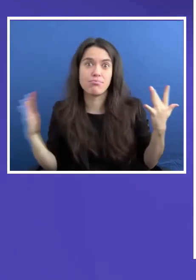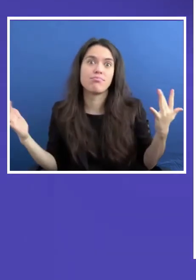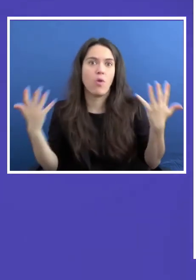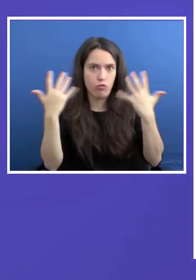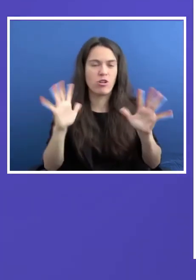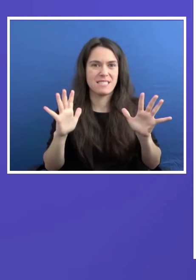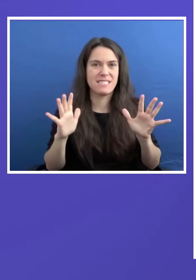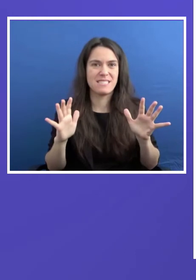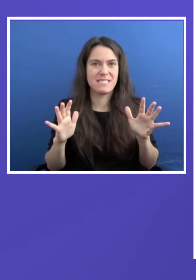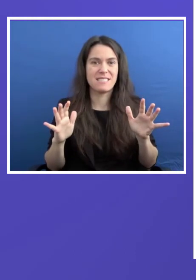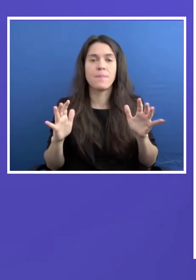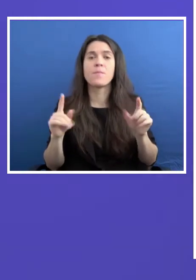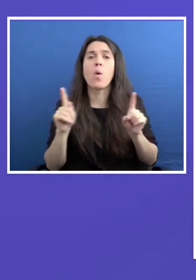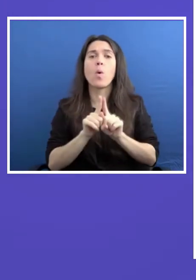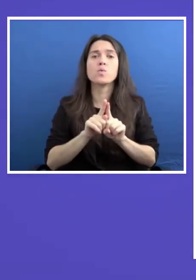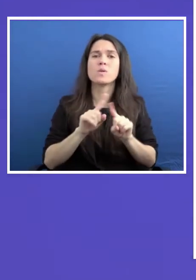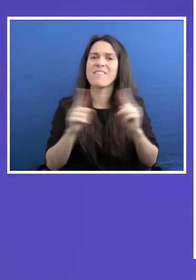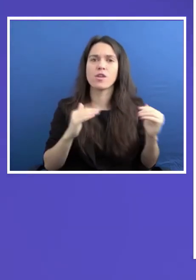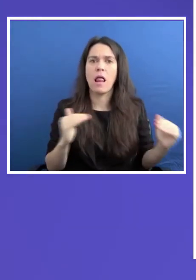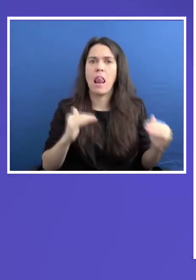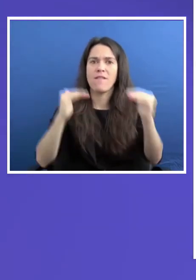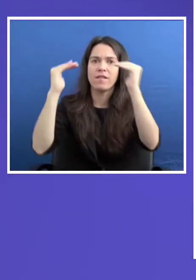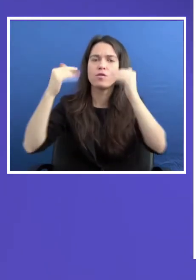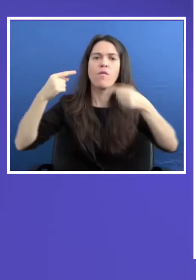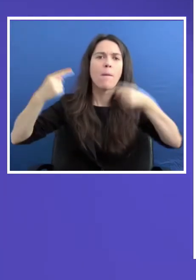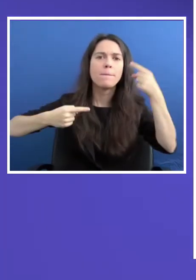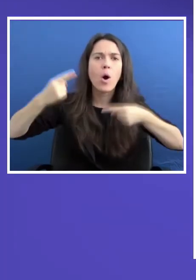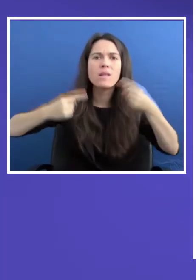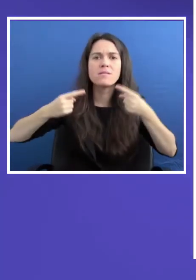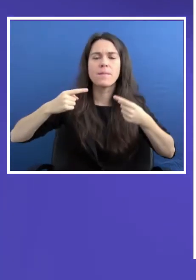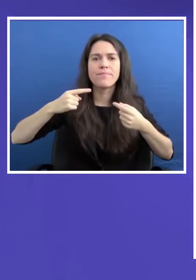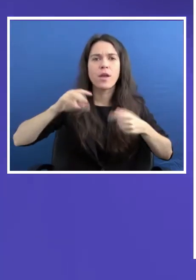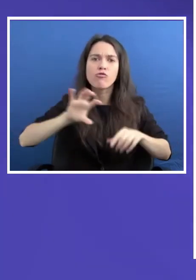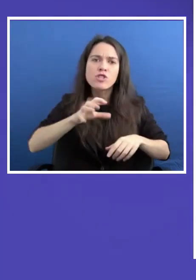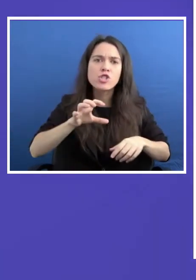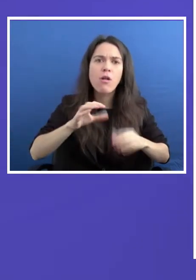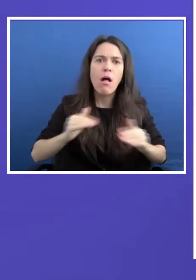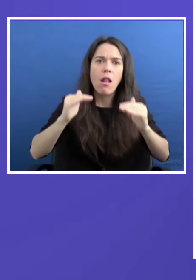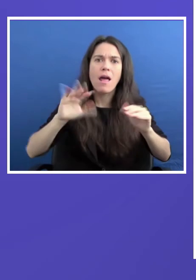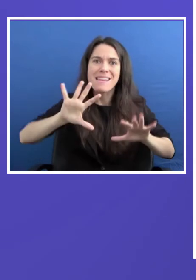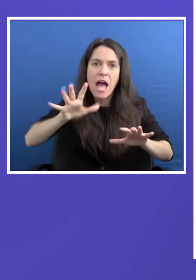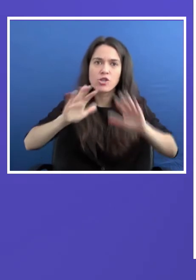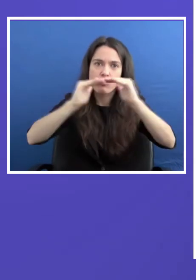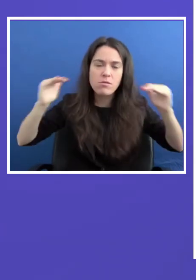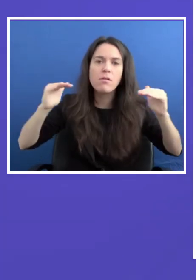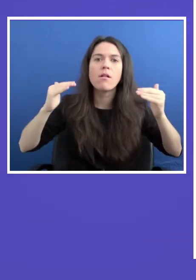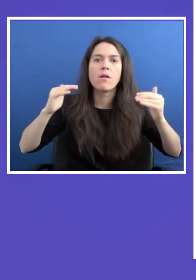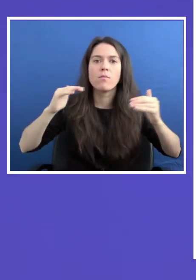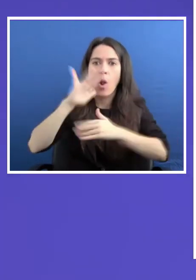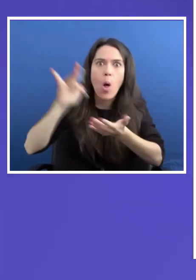different level of policies from regional to national and from national to local realities. The